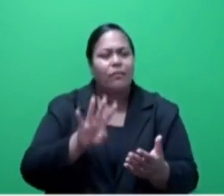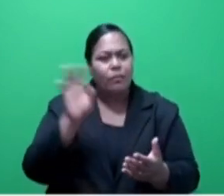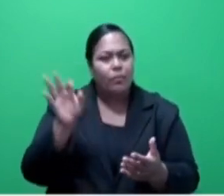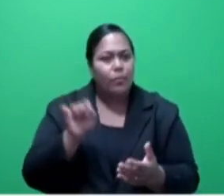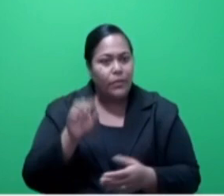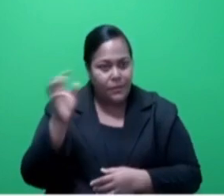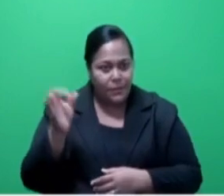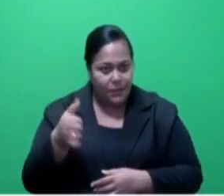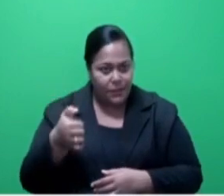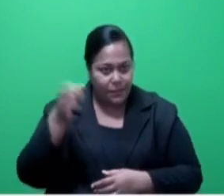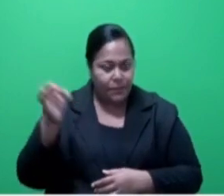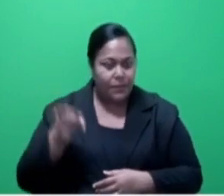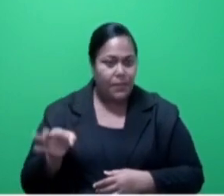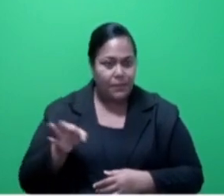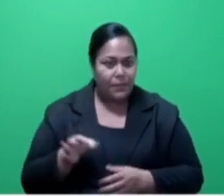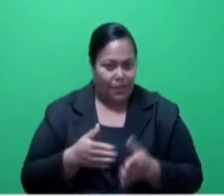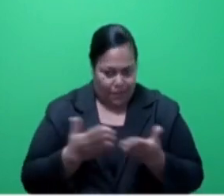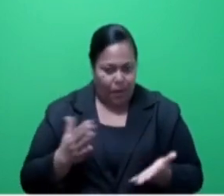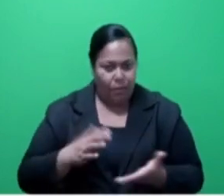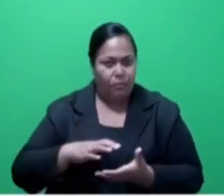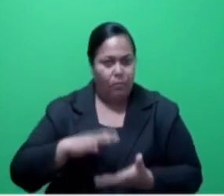101% 2021.